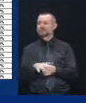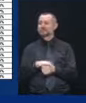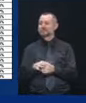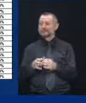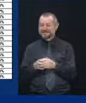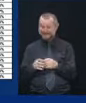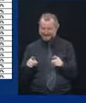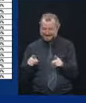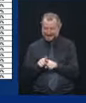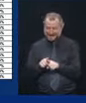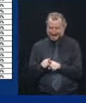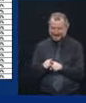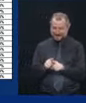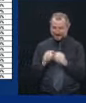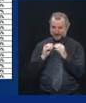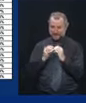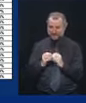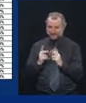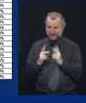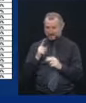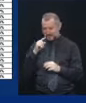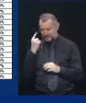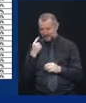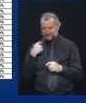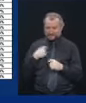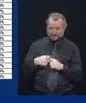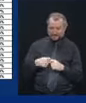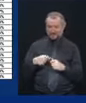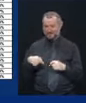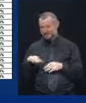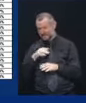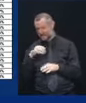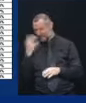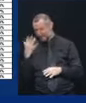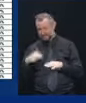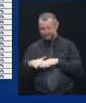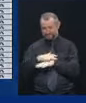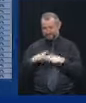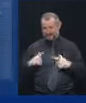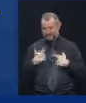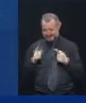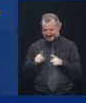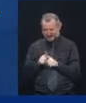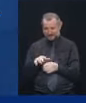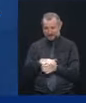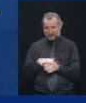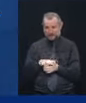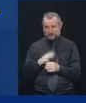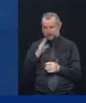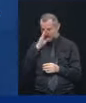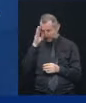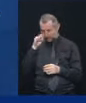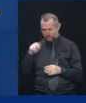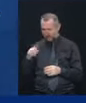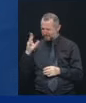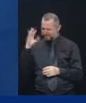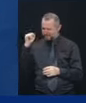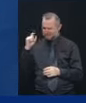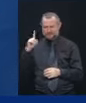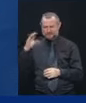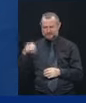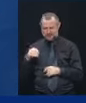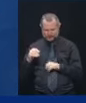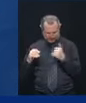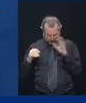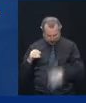same workforce, and you have a gross disparity. So the New York State Department of Health